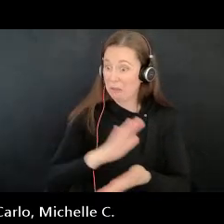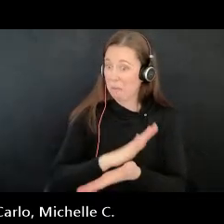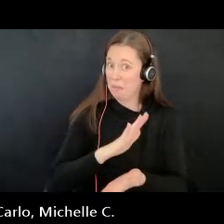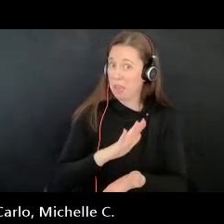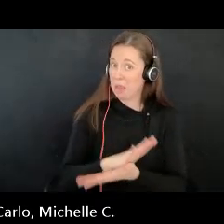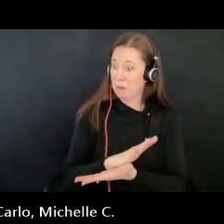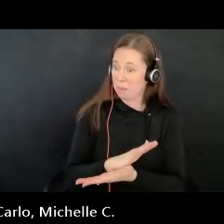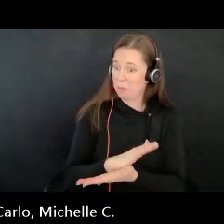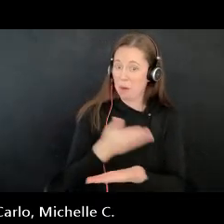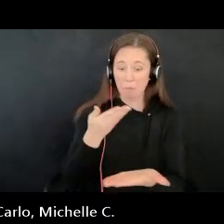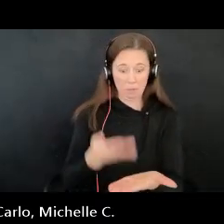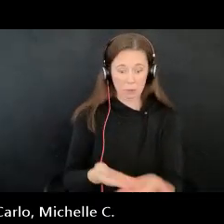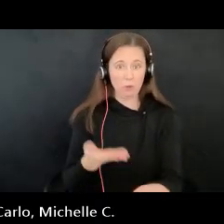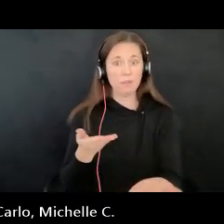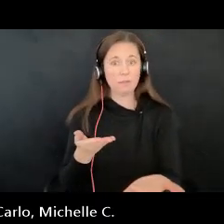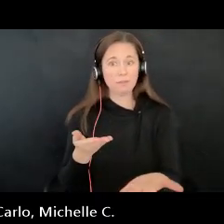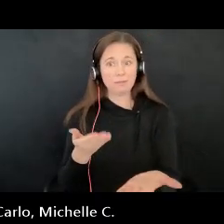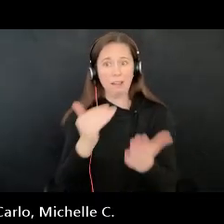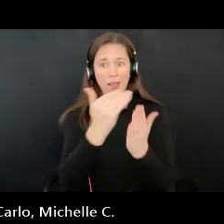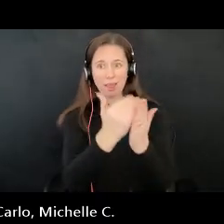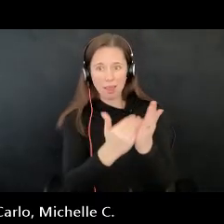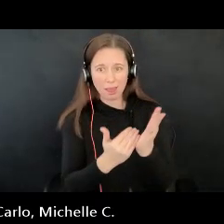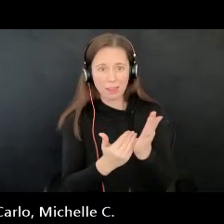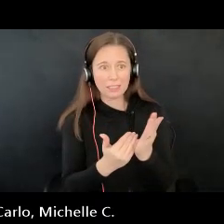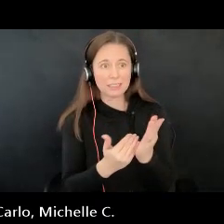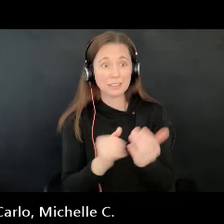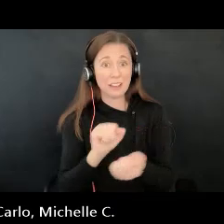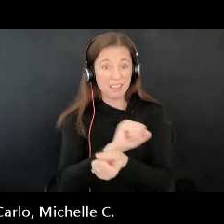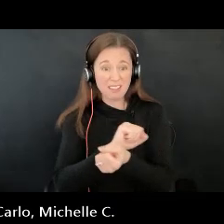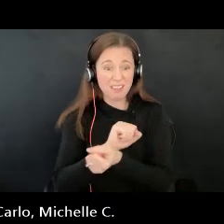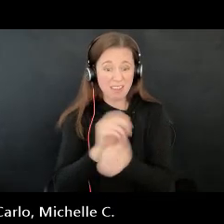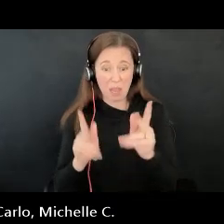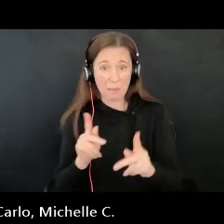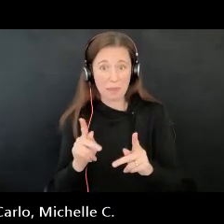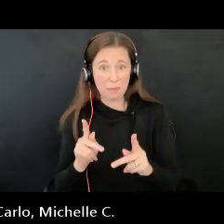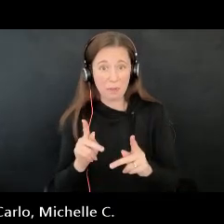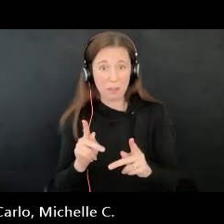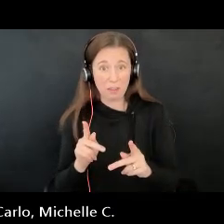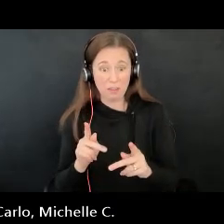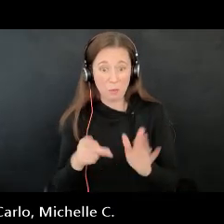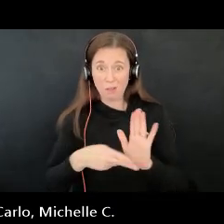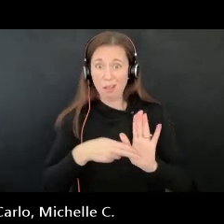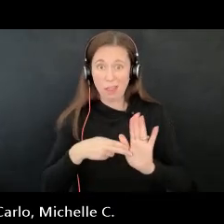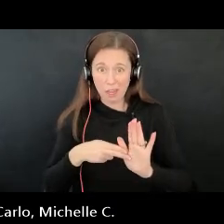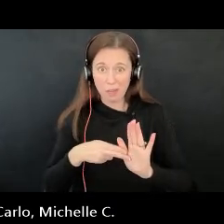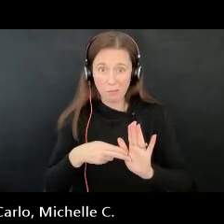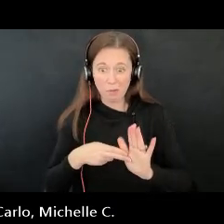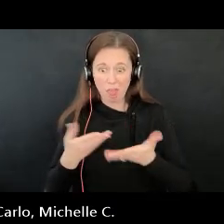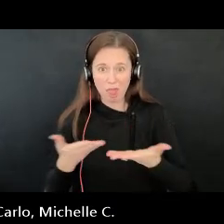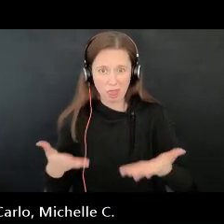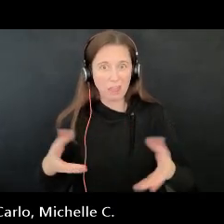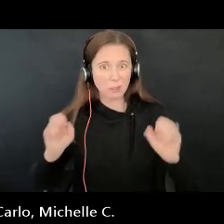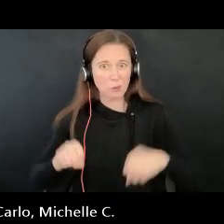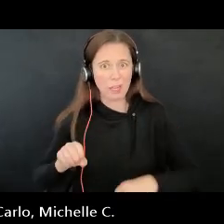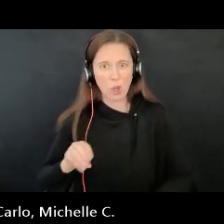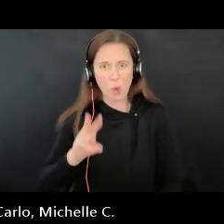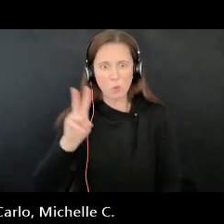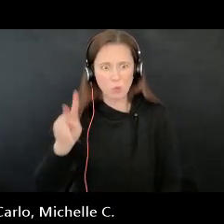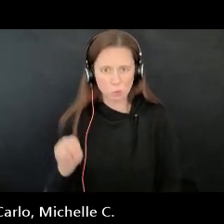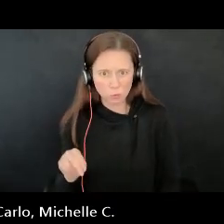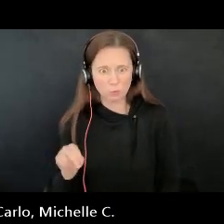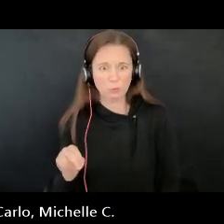think about, but again, at that time, enslaved people were documented as property. Now, oftentimes these birth dates were only